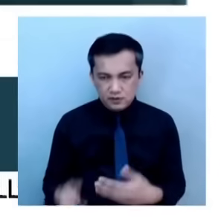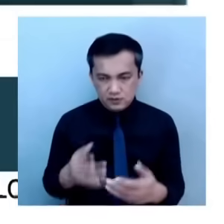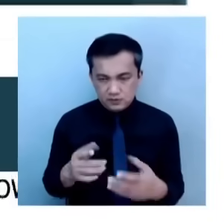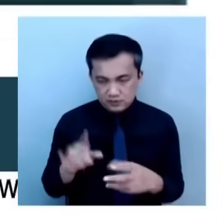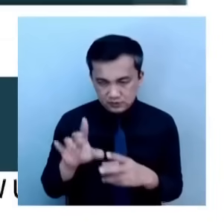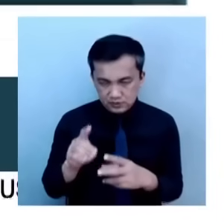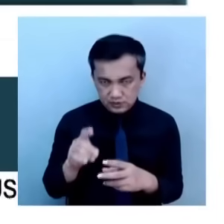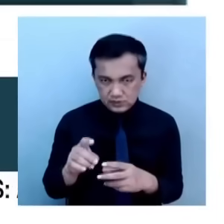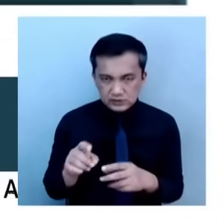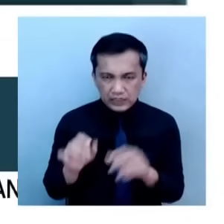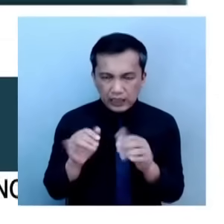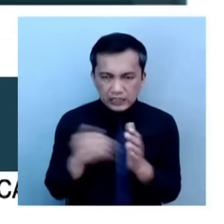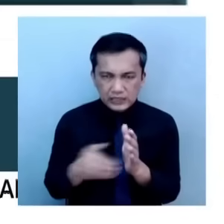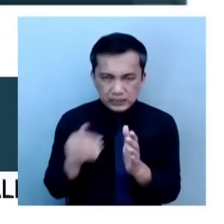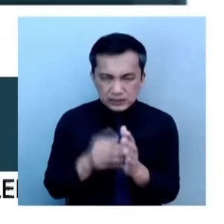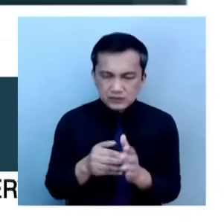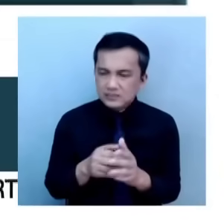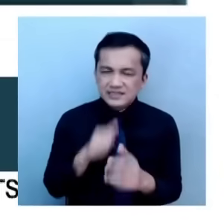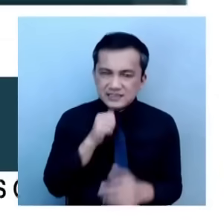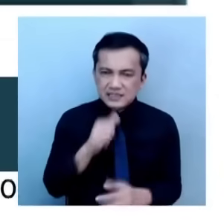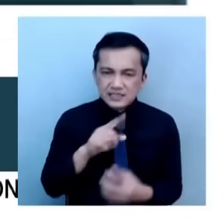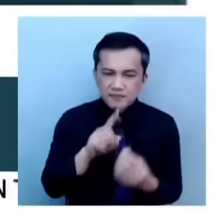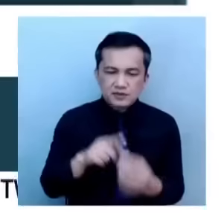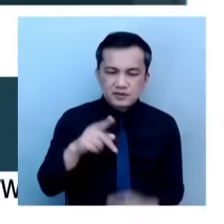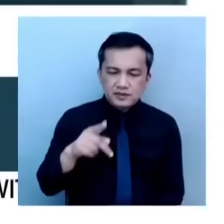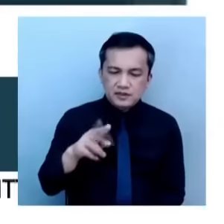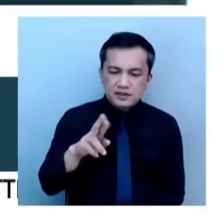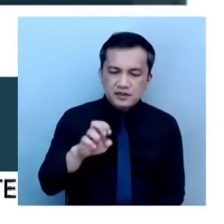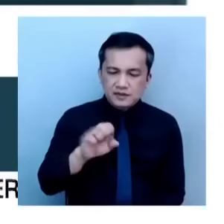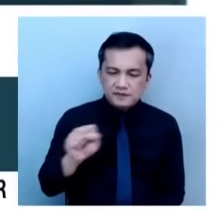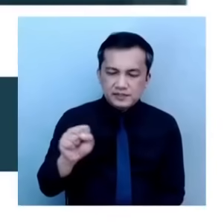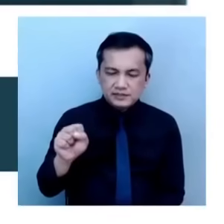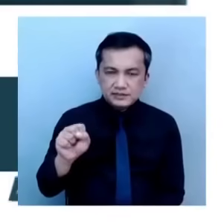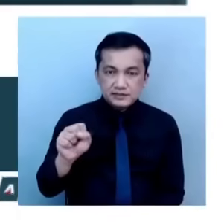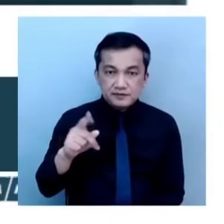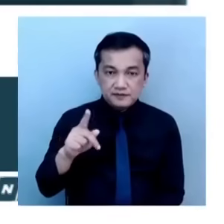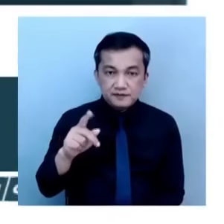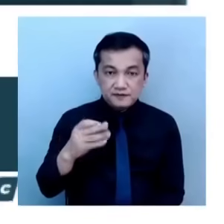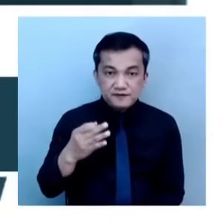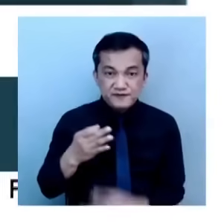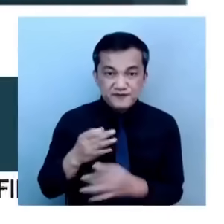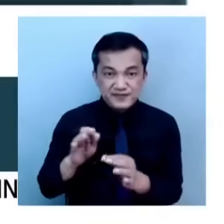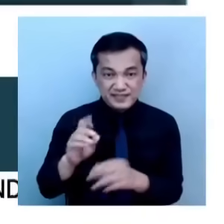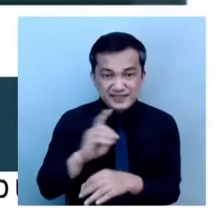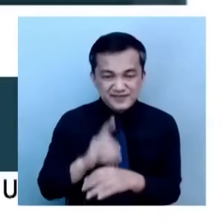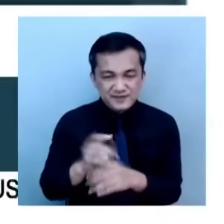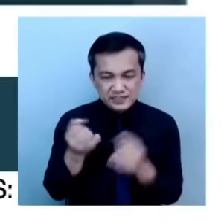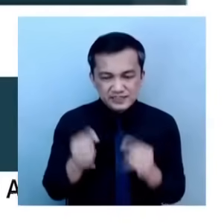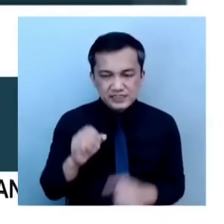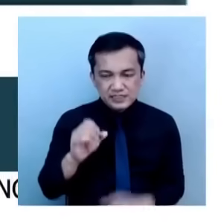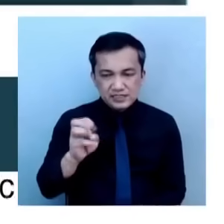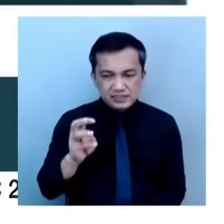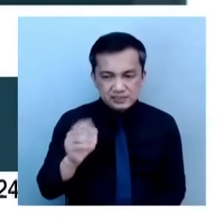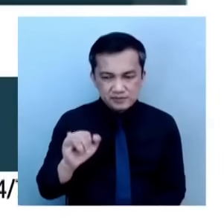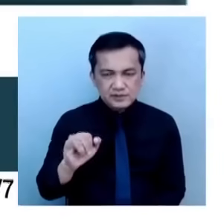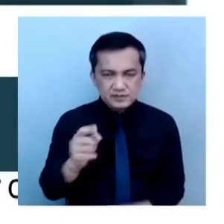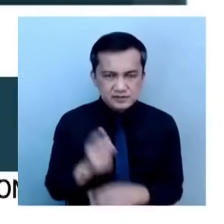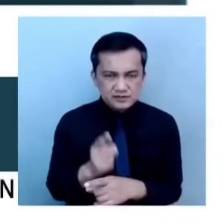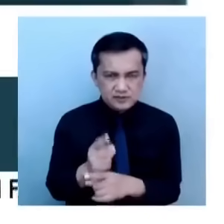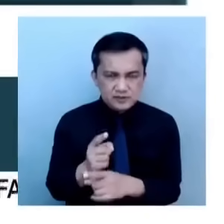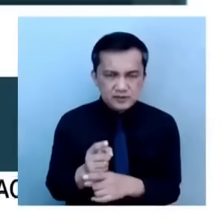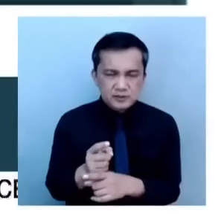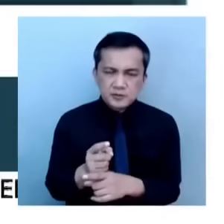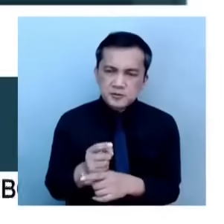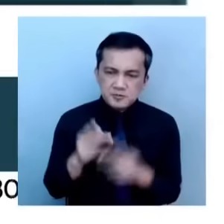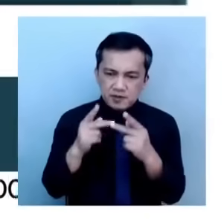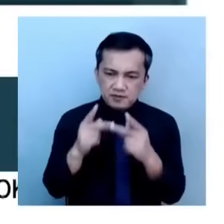record, this is not a press freedom issue. This is not a press freedom issue. And SMNI deserves to be publicly chastised, and